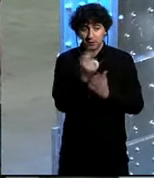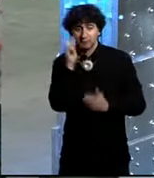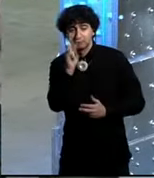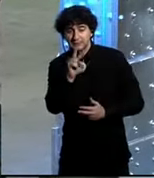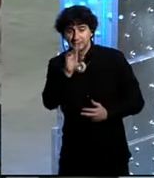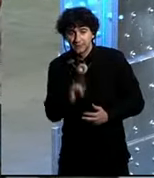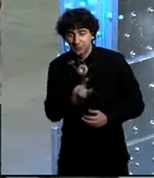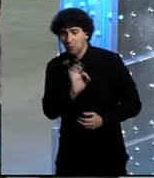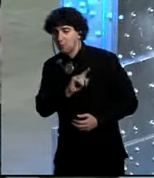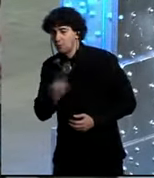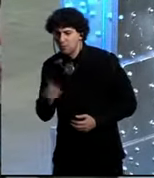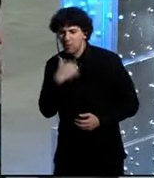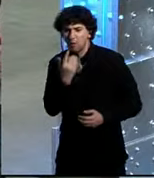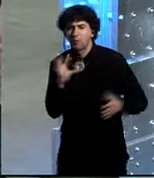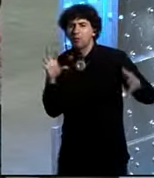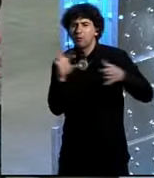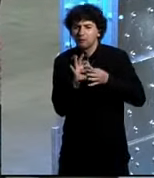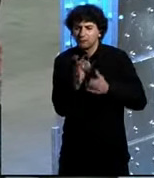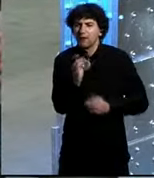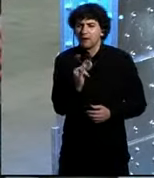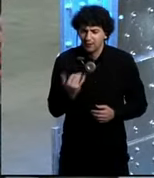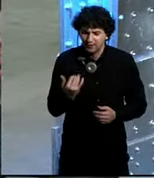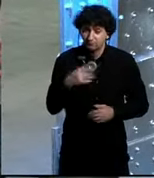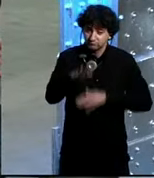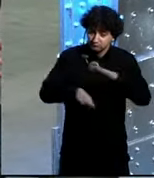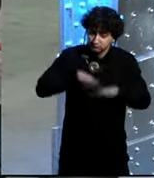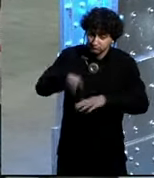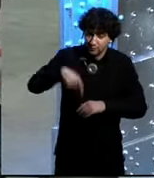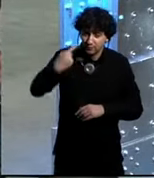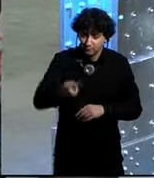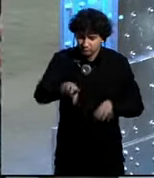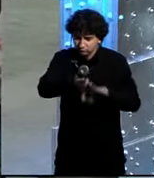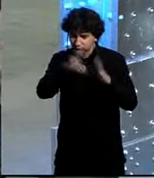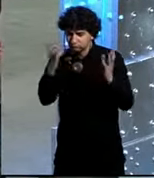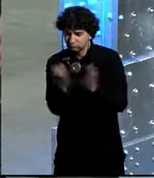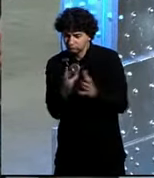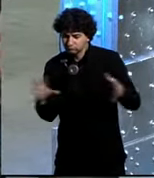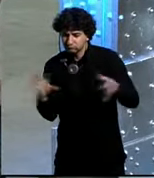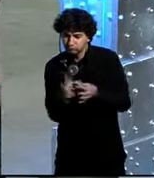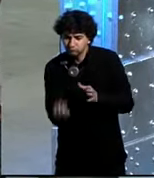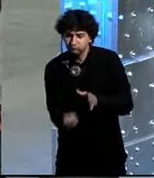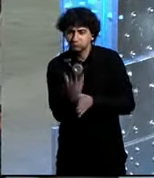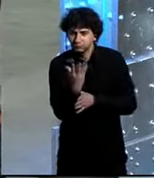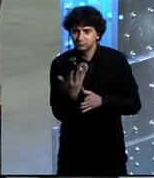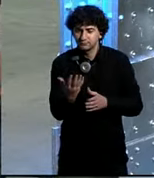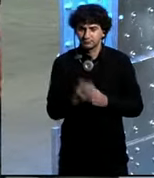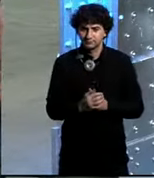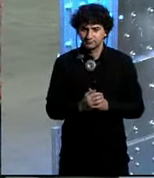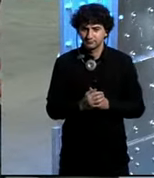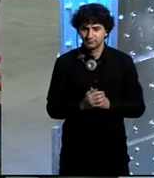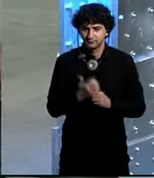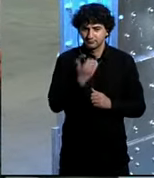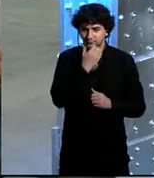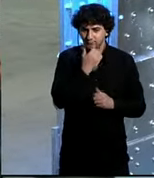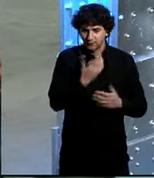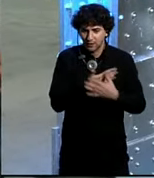be there or not, but there will be a link The next step is to create universes, the different